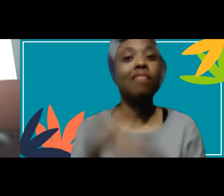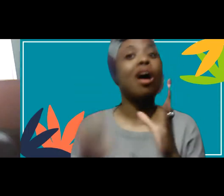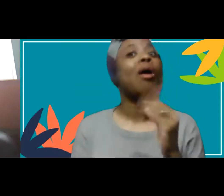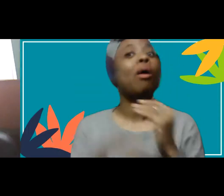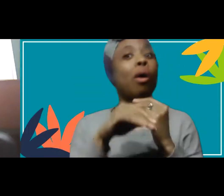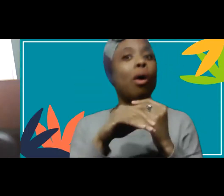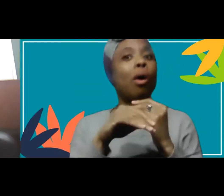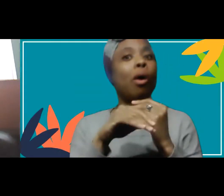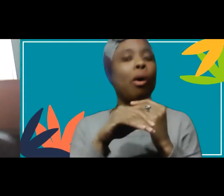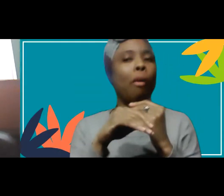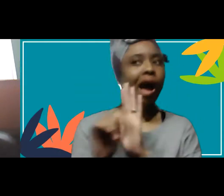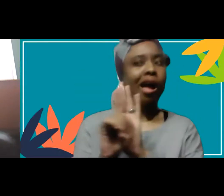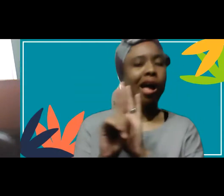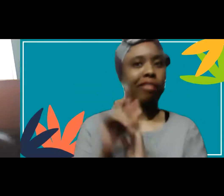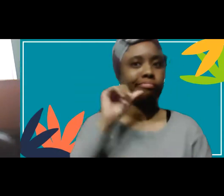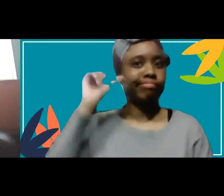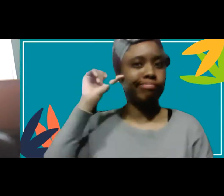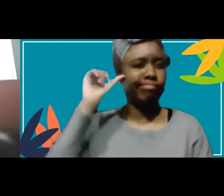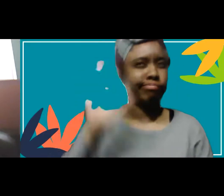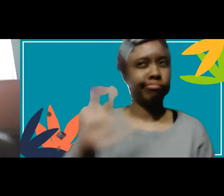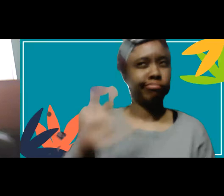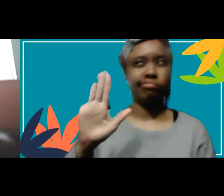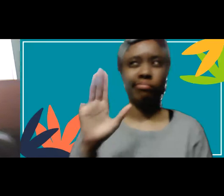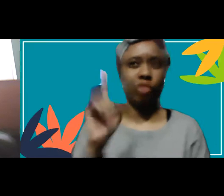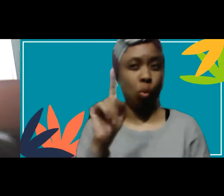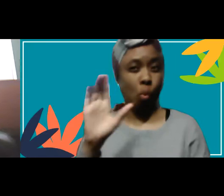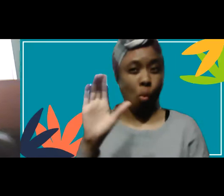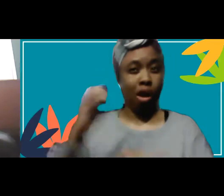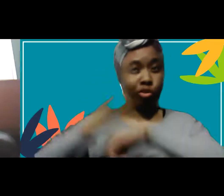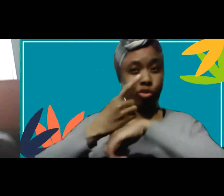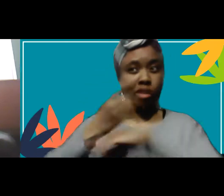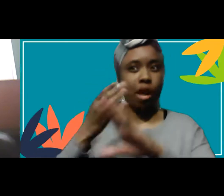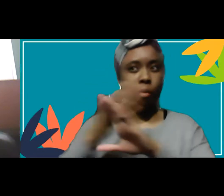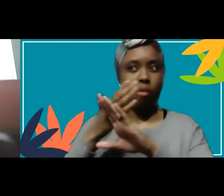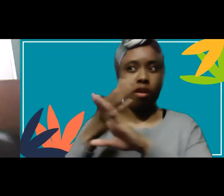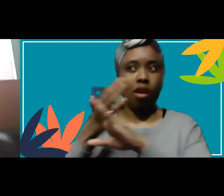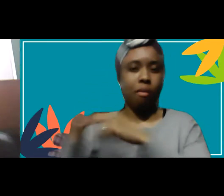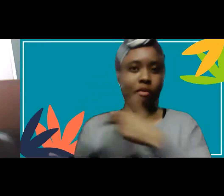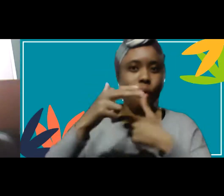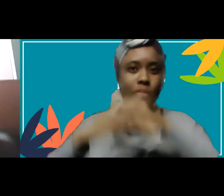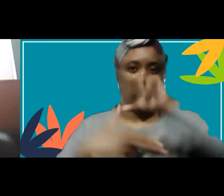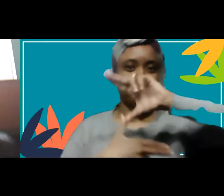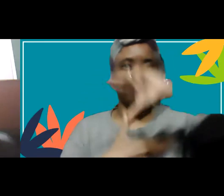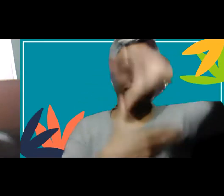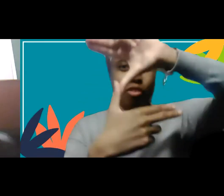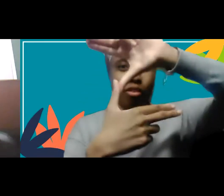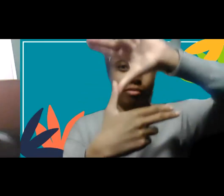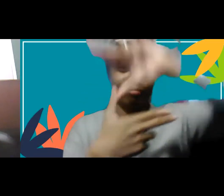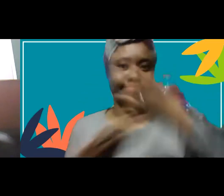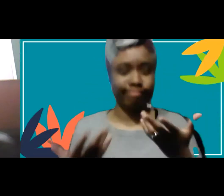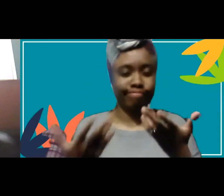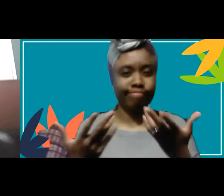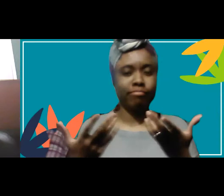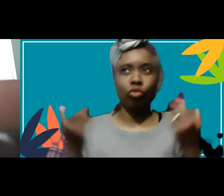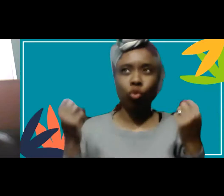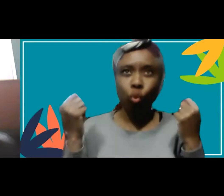alert actually yesterday, around 100 days before hurricane season. And so it's like,